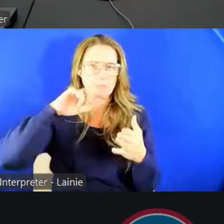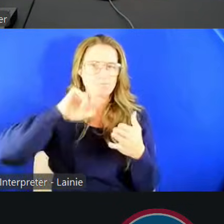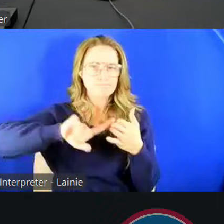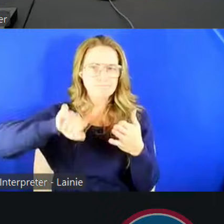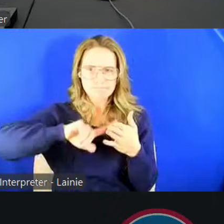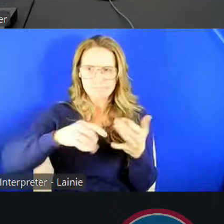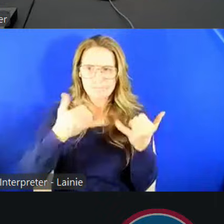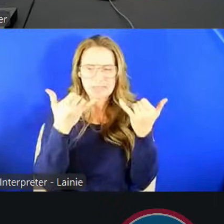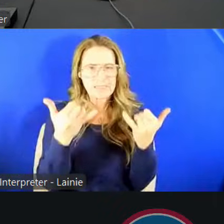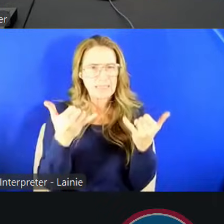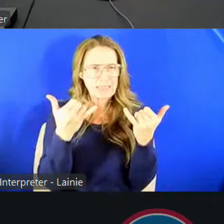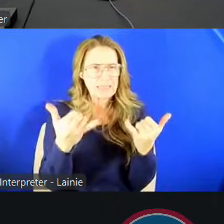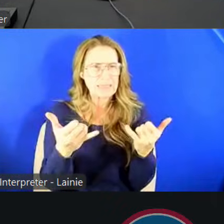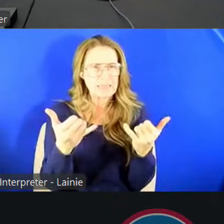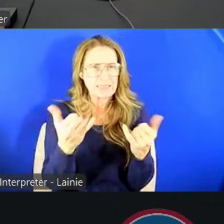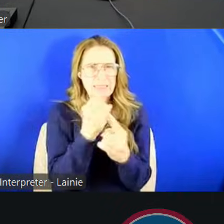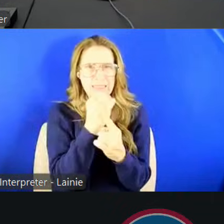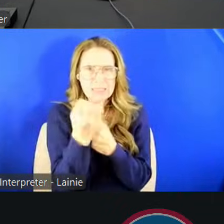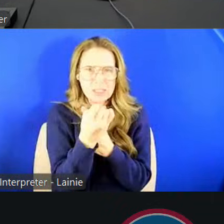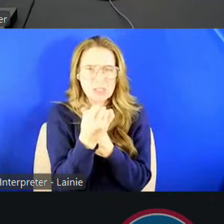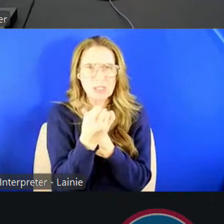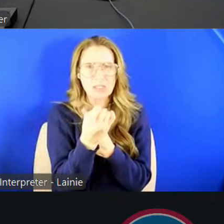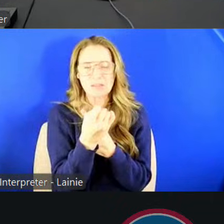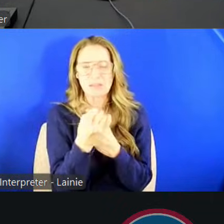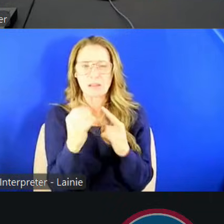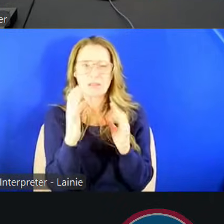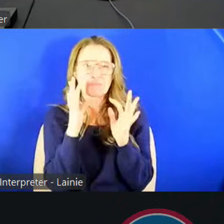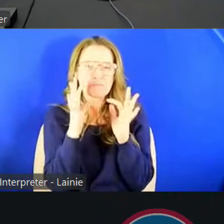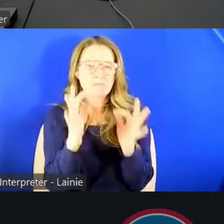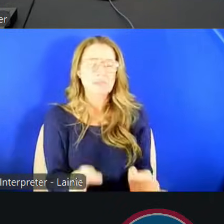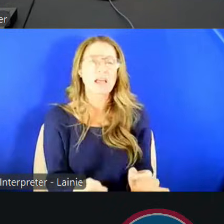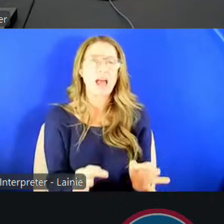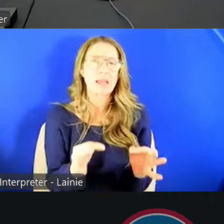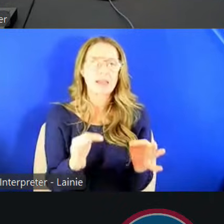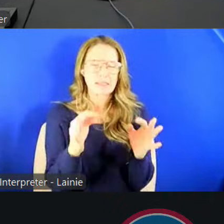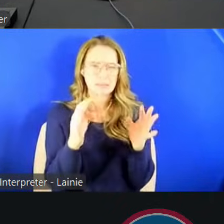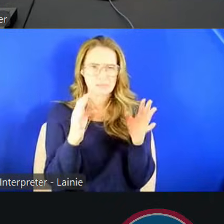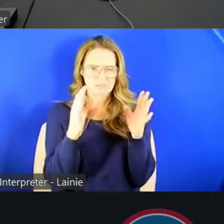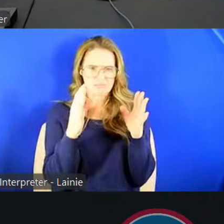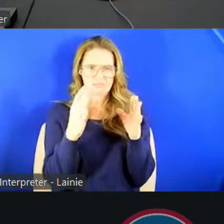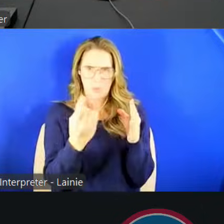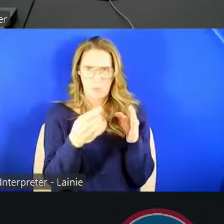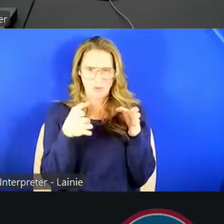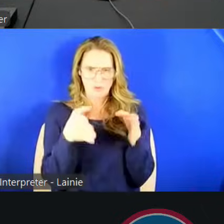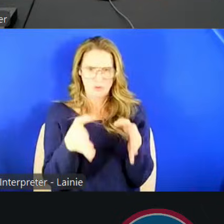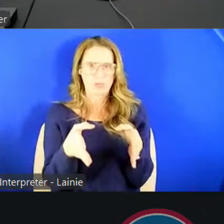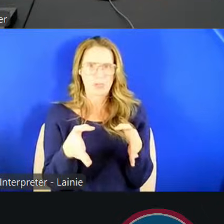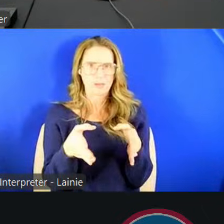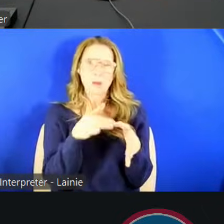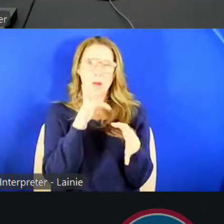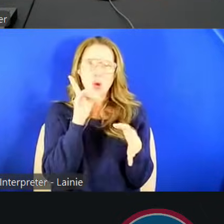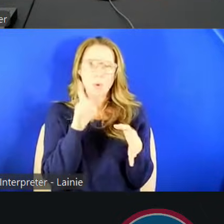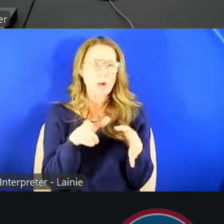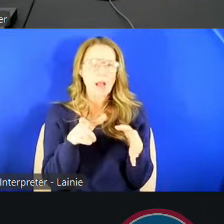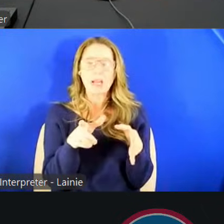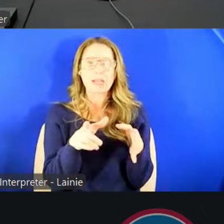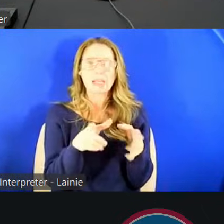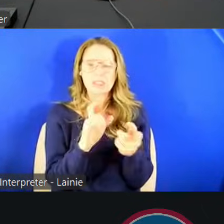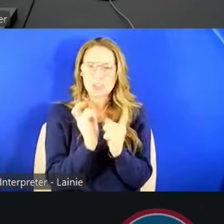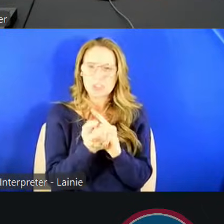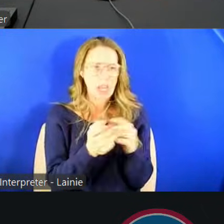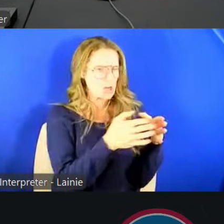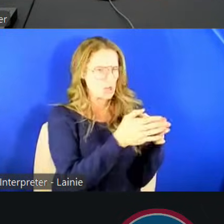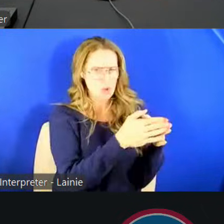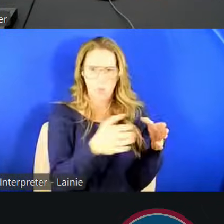then kind of said, within a given width of a street, we're not envisioning changing the curb to curb widths,